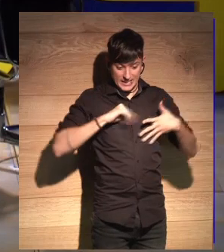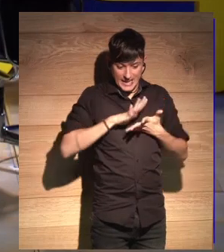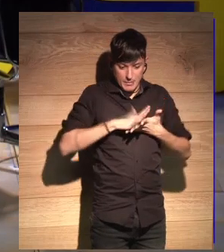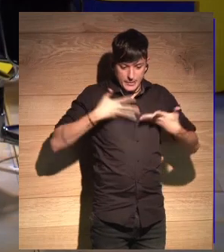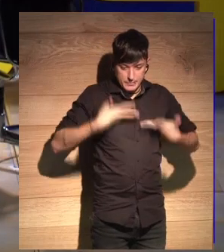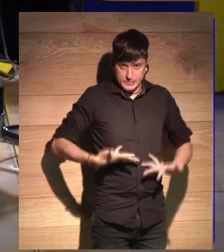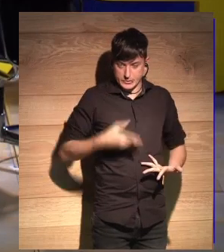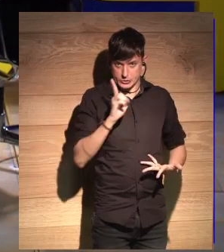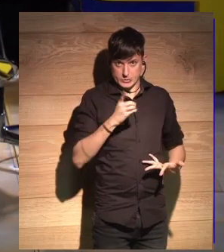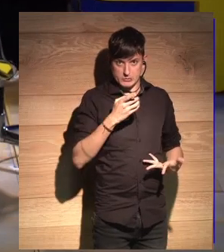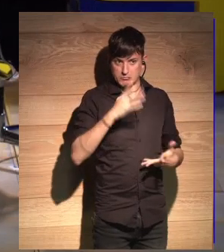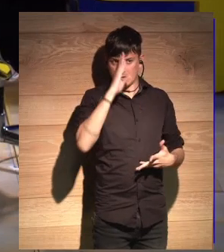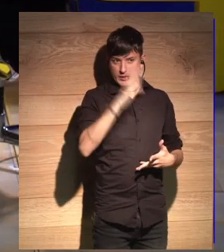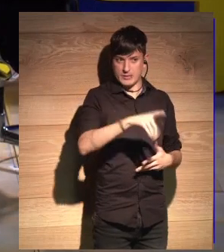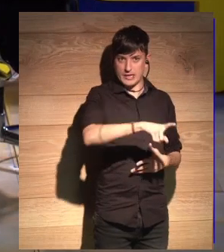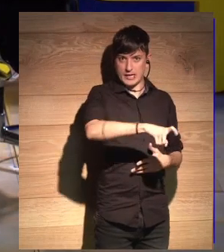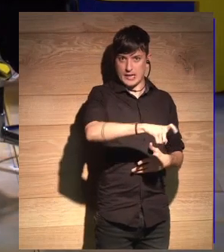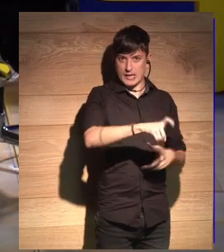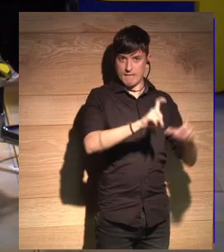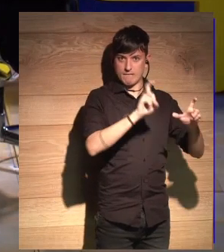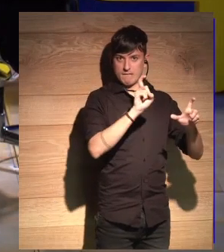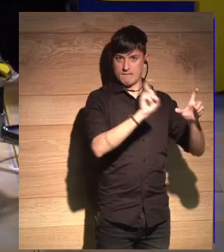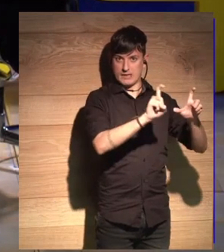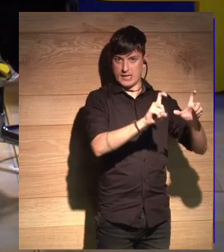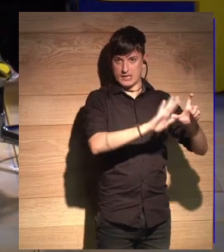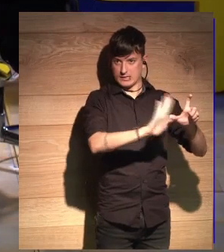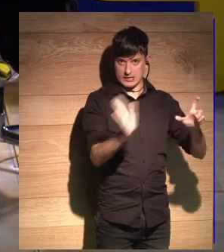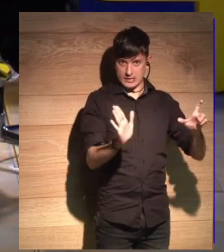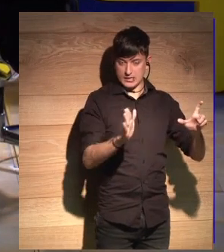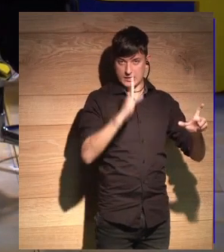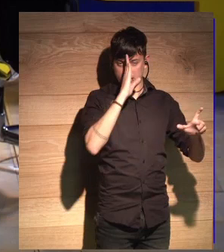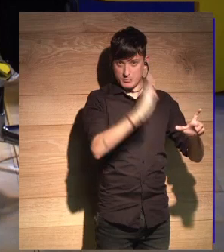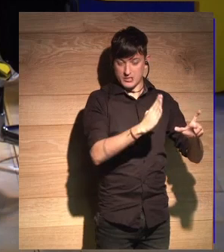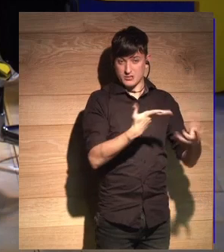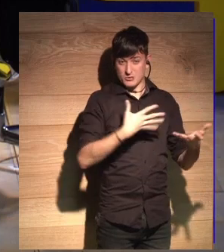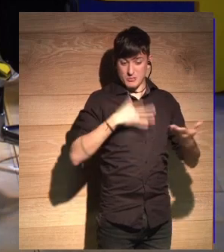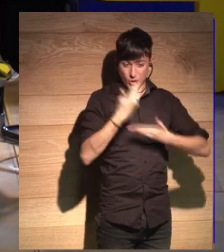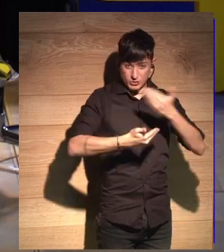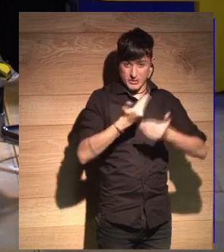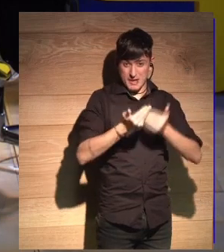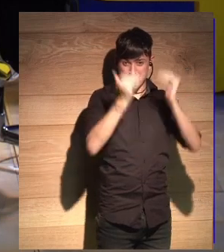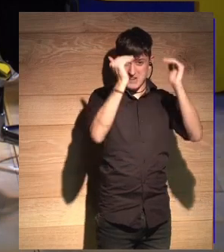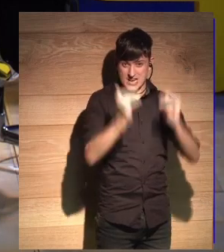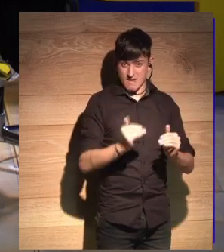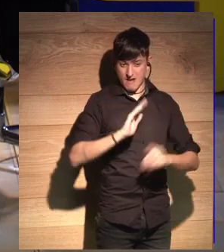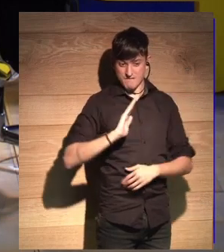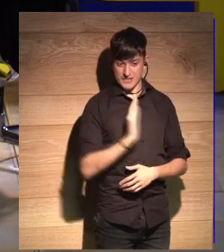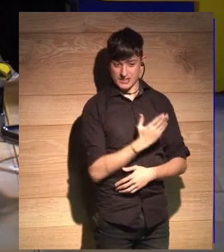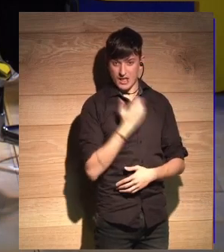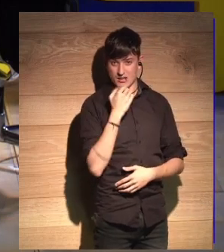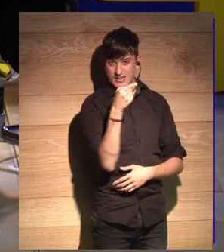going to disrupt productivity in a bad way, and then we'll have to come back from it. But